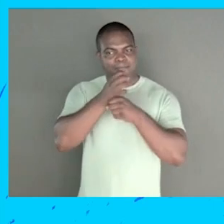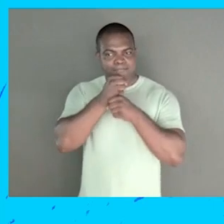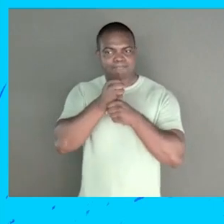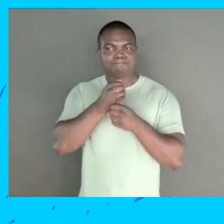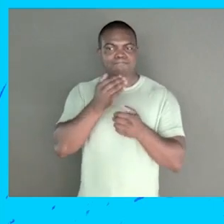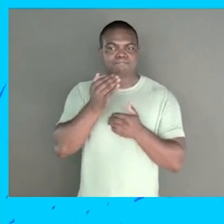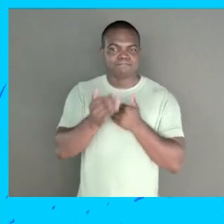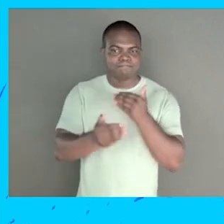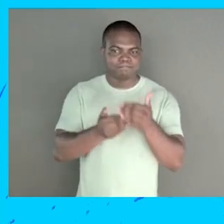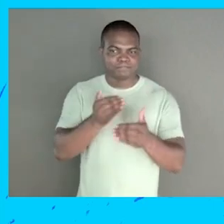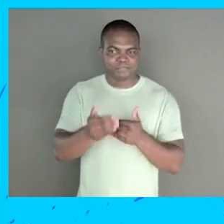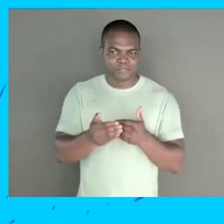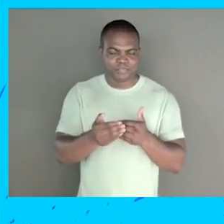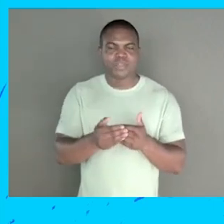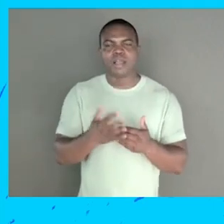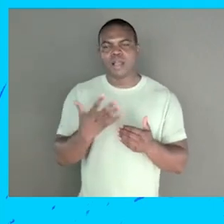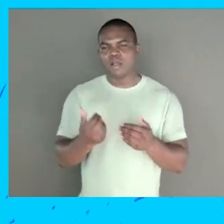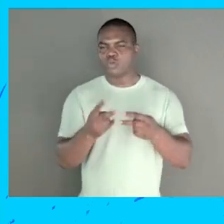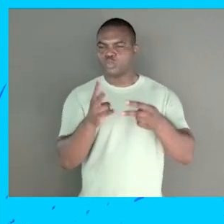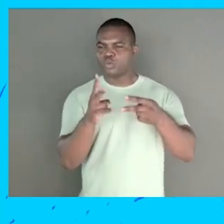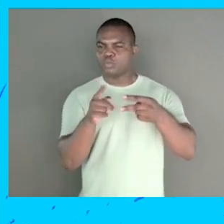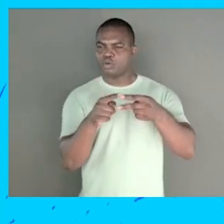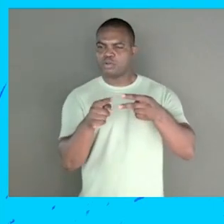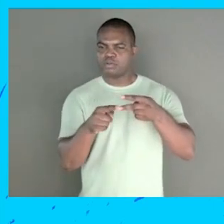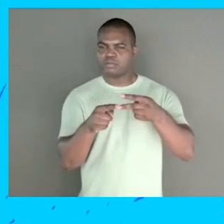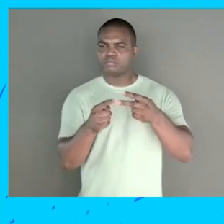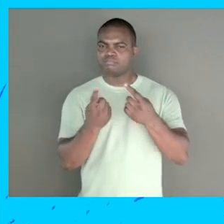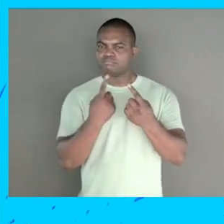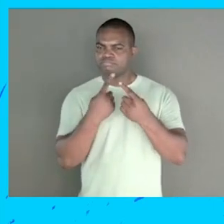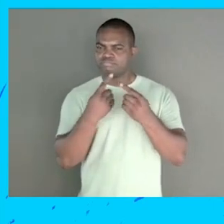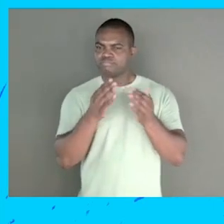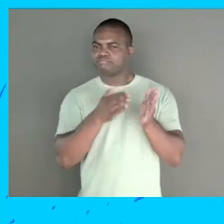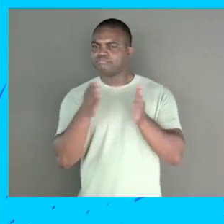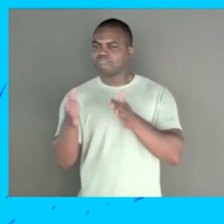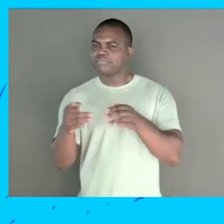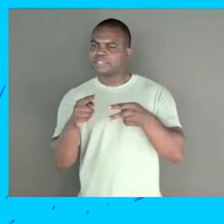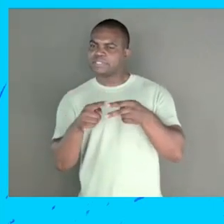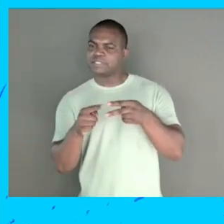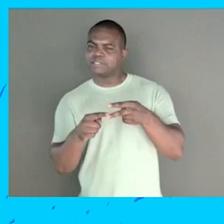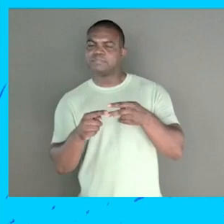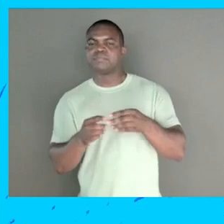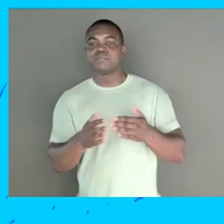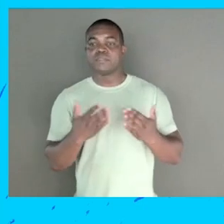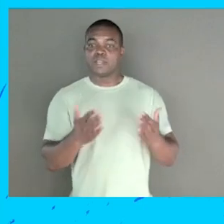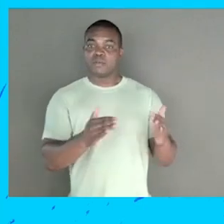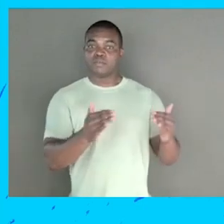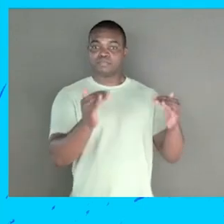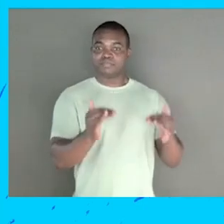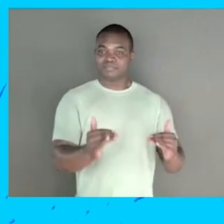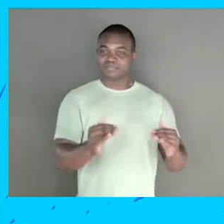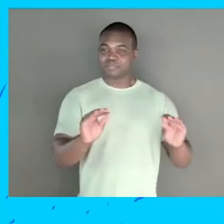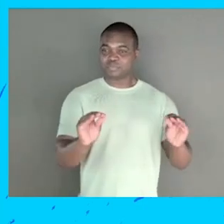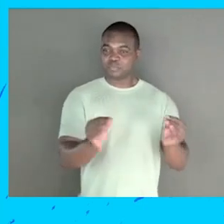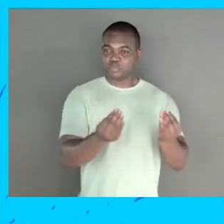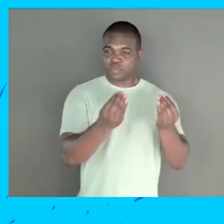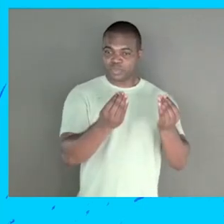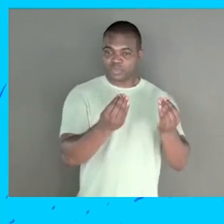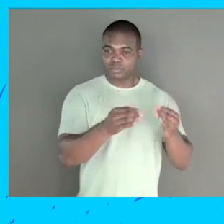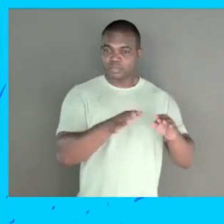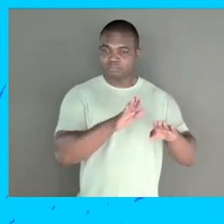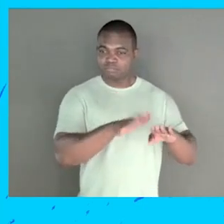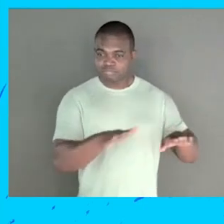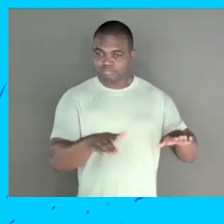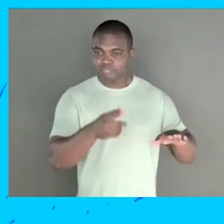Response for Adolescents and Young People. The other is Making the Future Disability Inclusive, bringing stakeholders together to change the